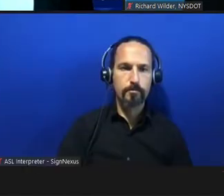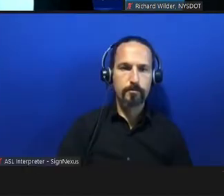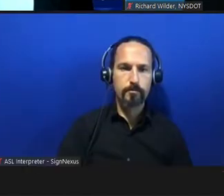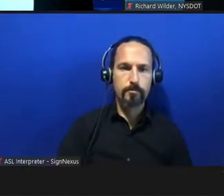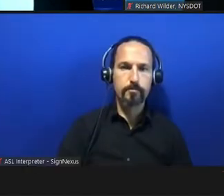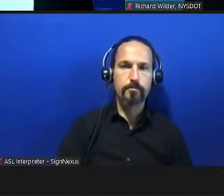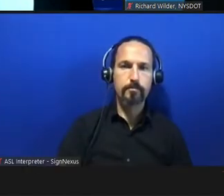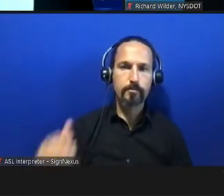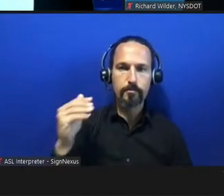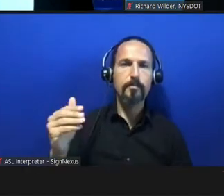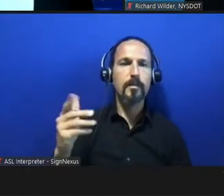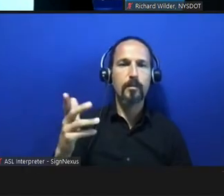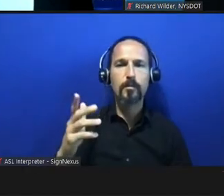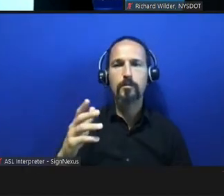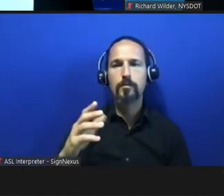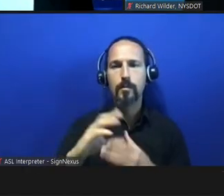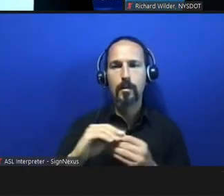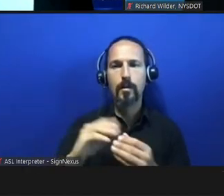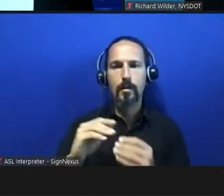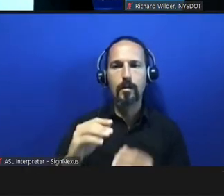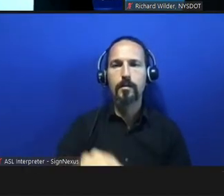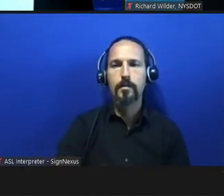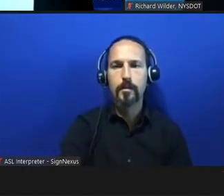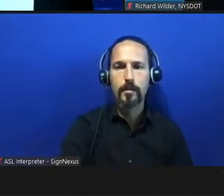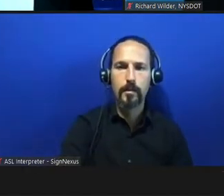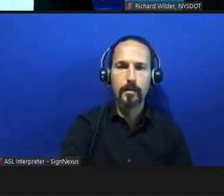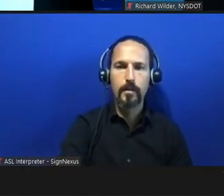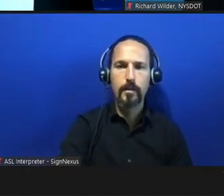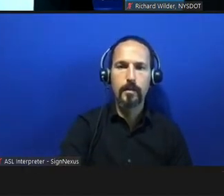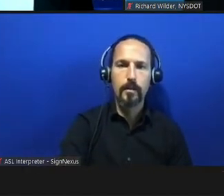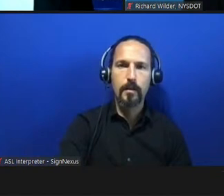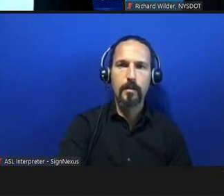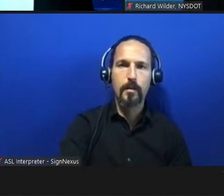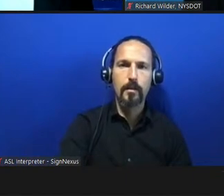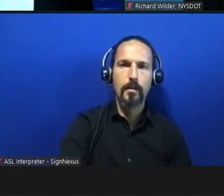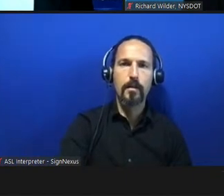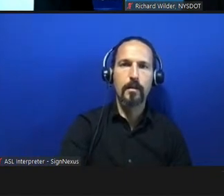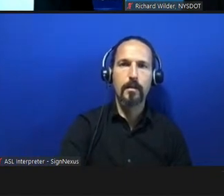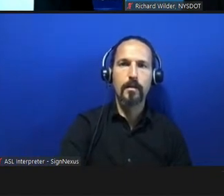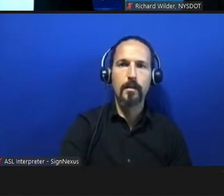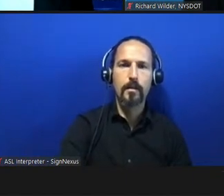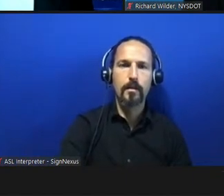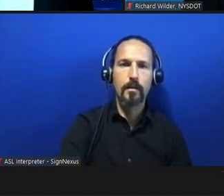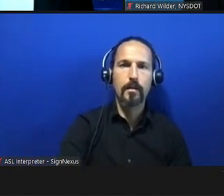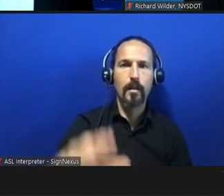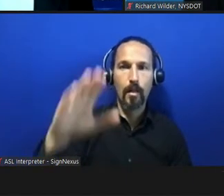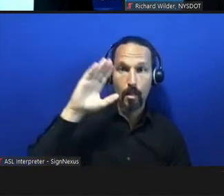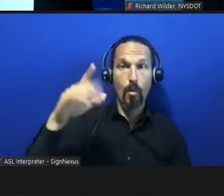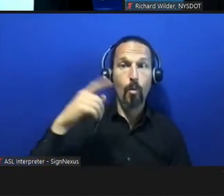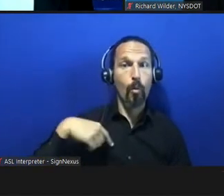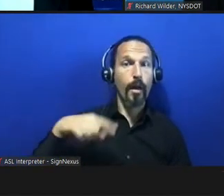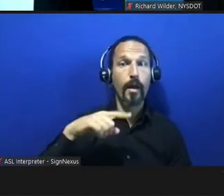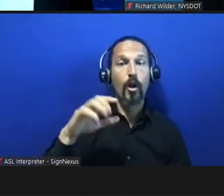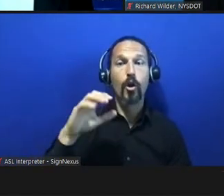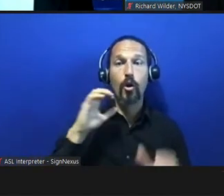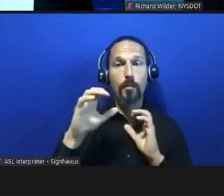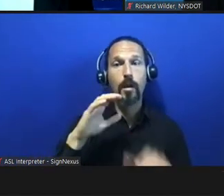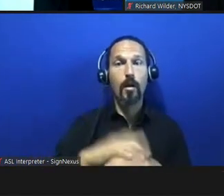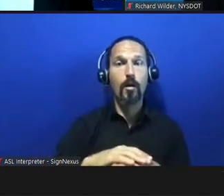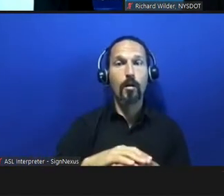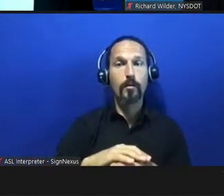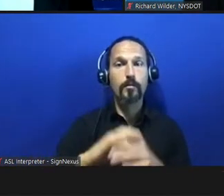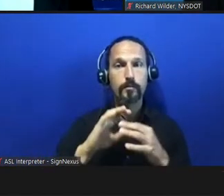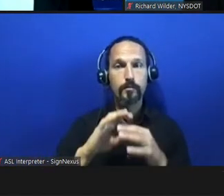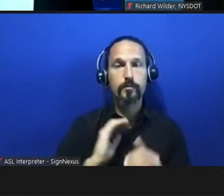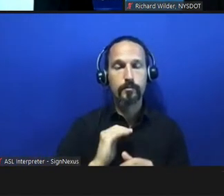Emmanuel you may unmute and begin your remarks hello um we are communicating on regards to